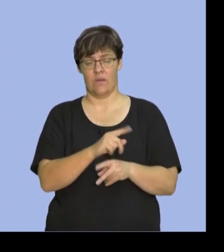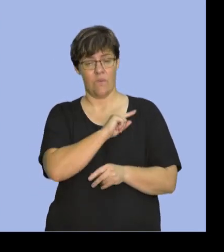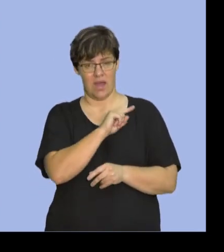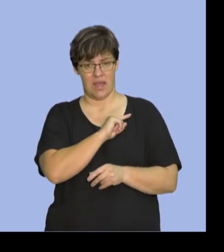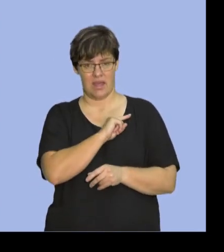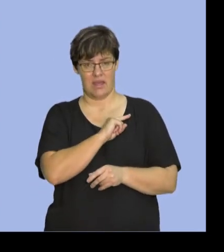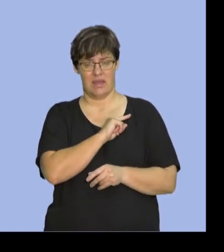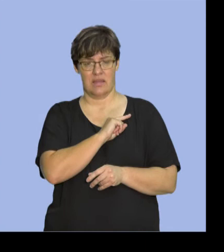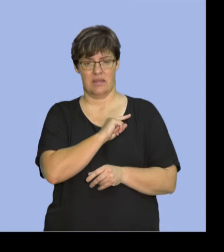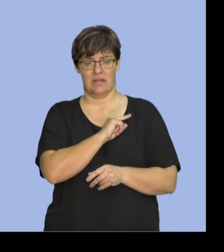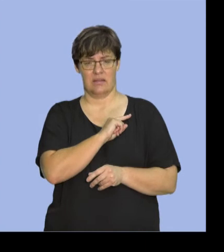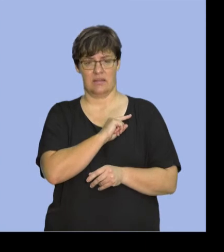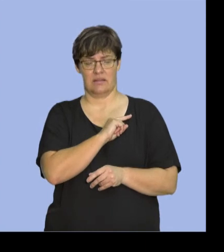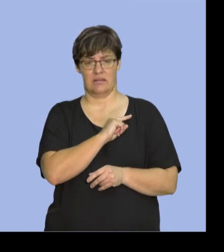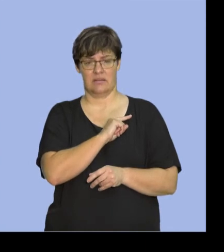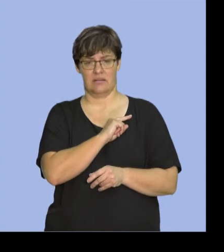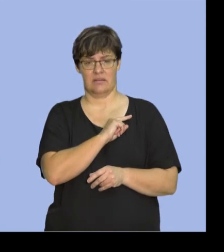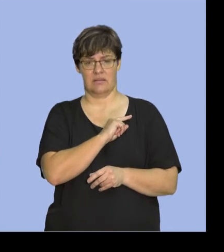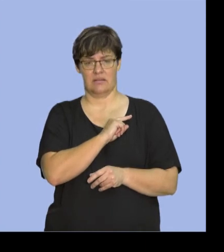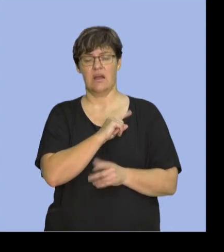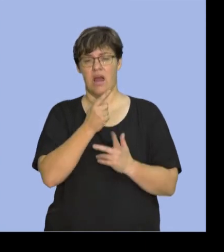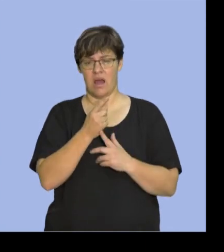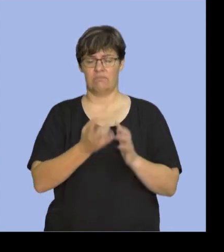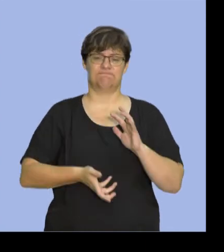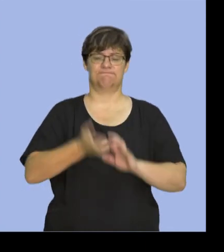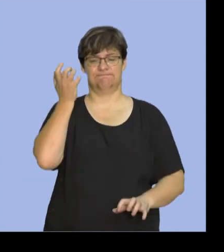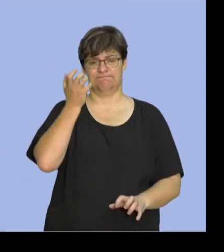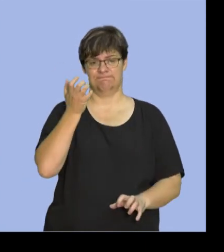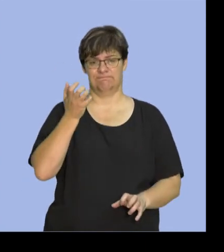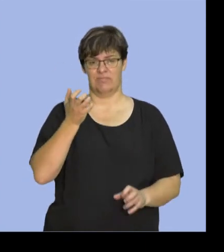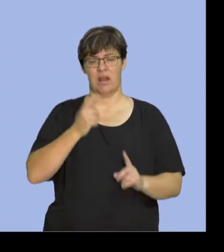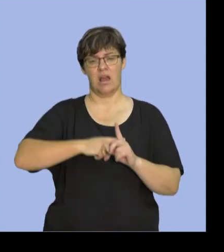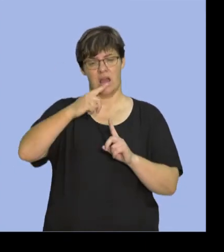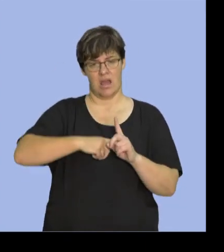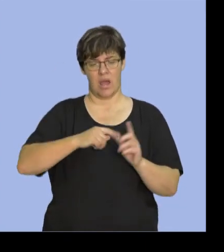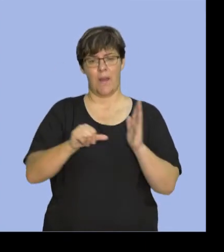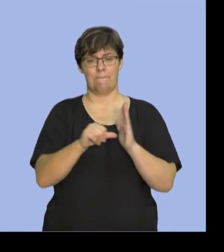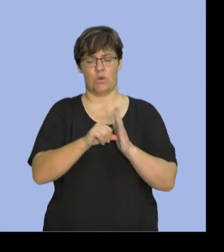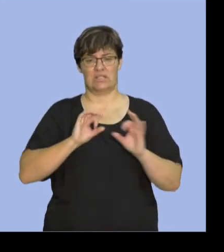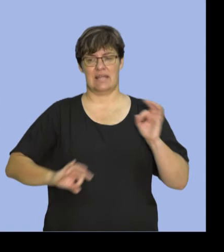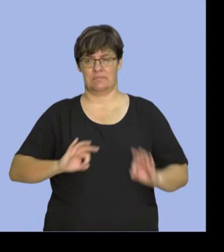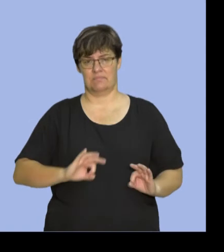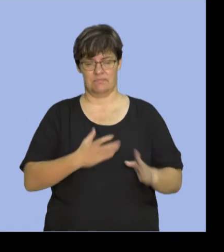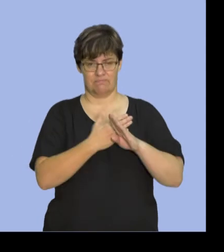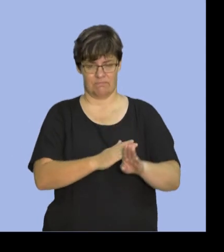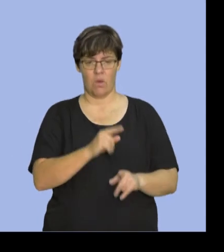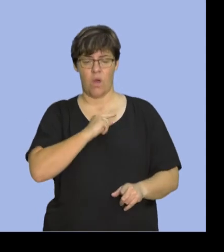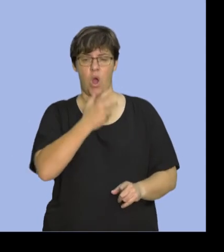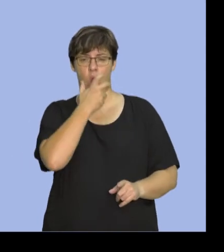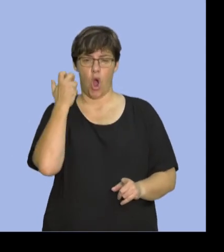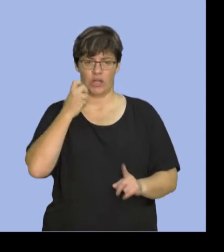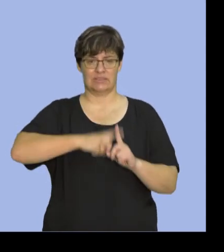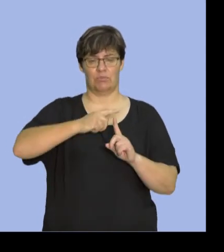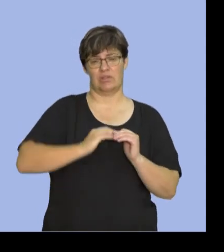the rapid destruction or denaturation of important enzymes due to extremely high